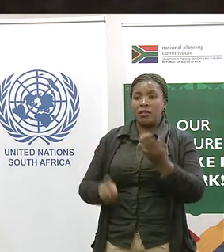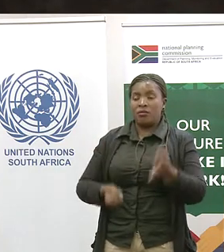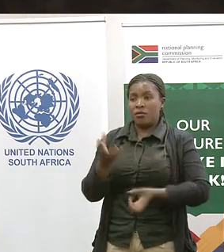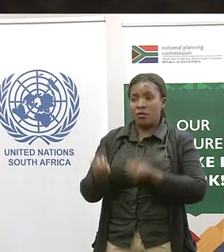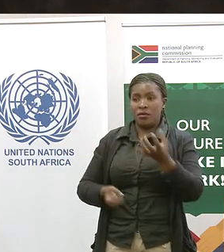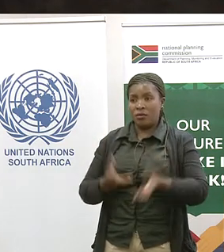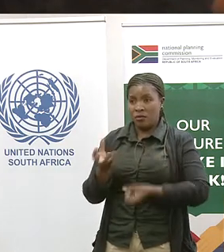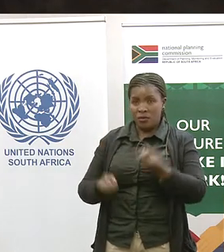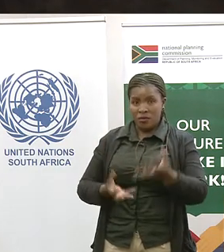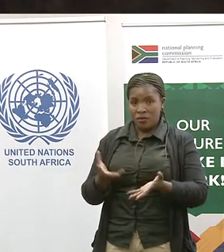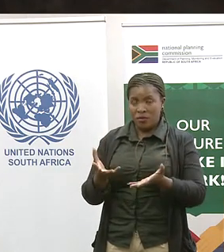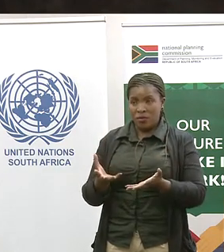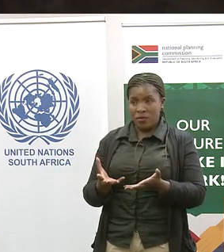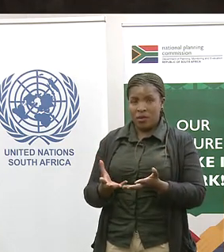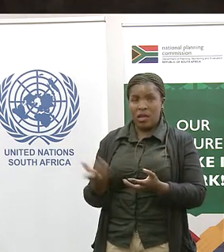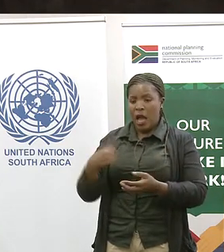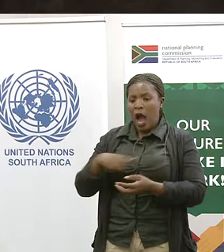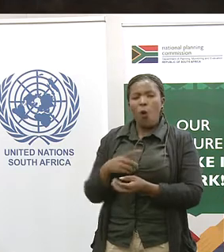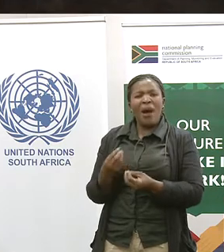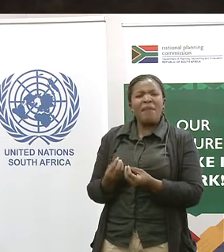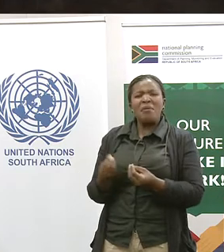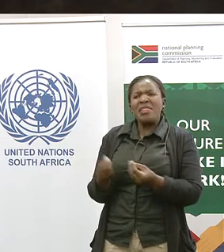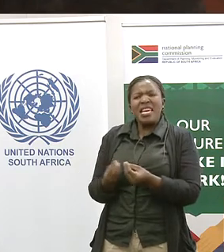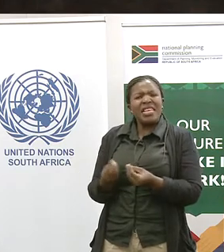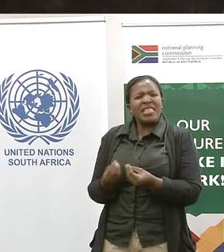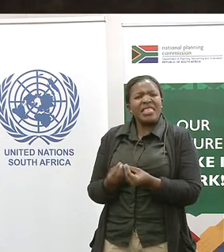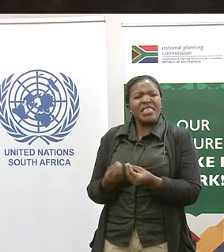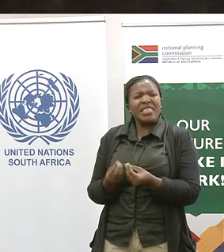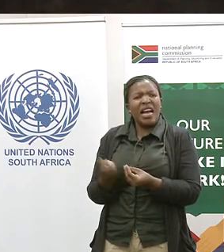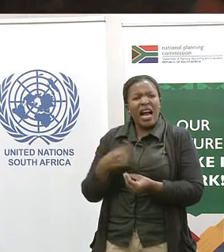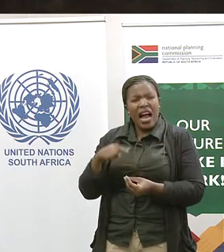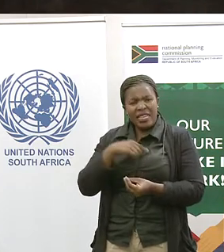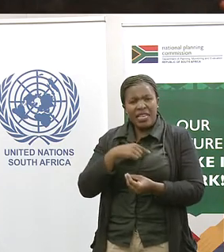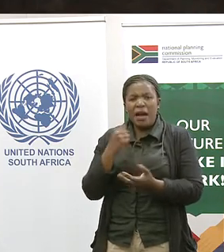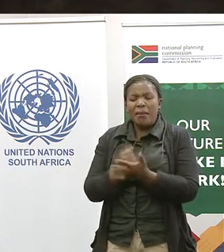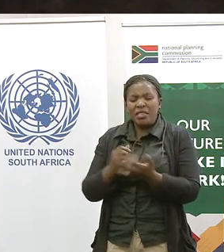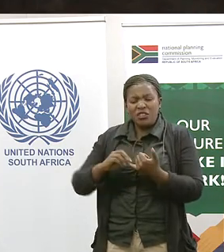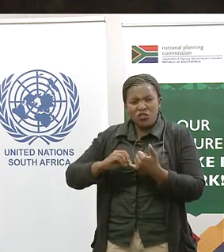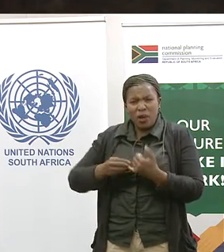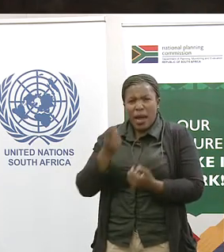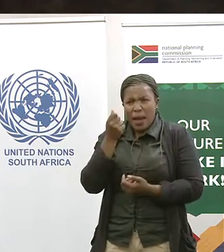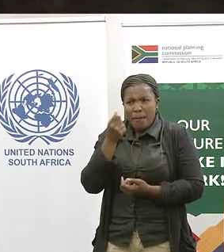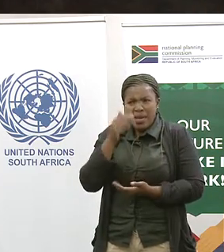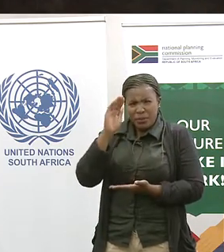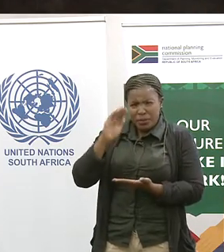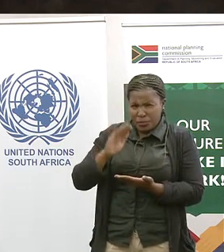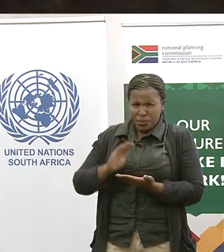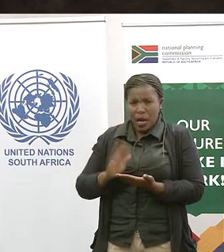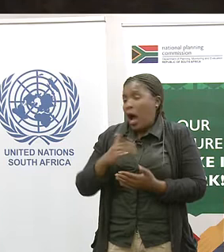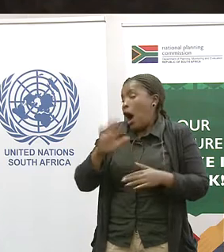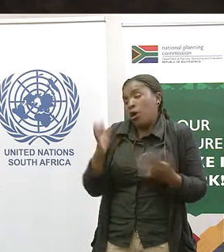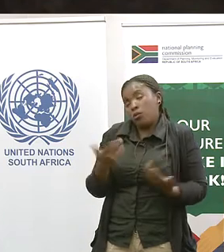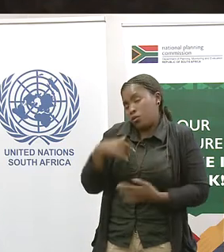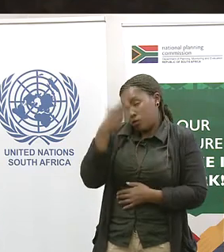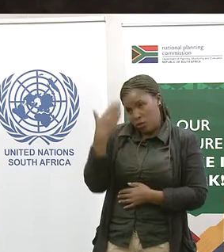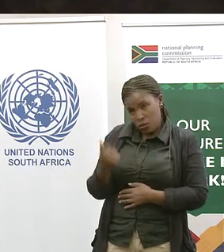providers who are selling our devices should be monitored. Their pricing must be monitored somehow. I don't know how,